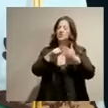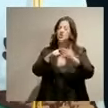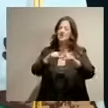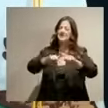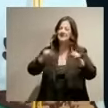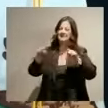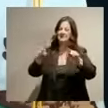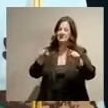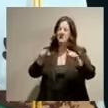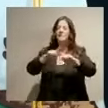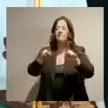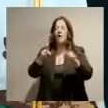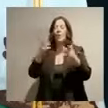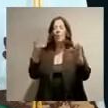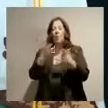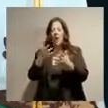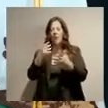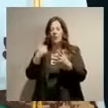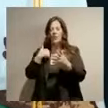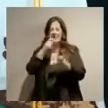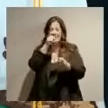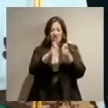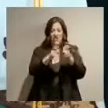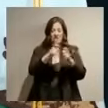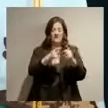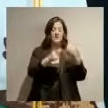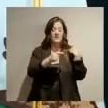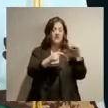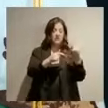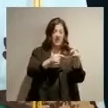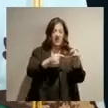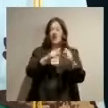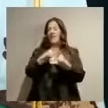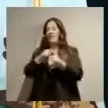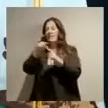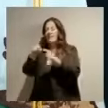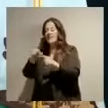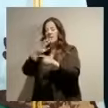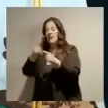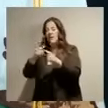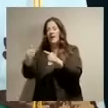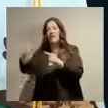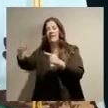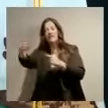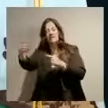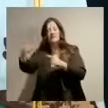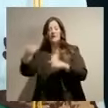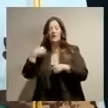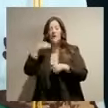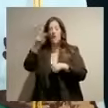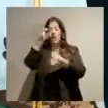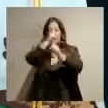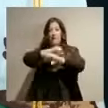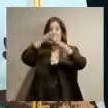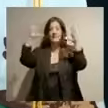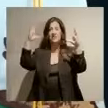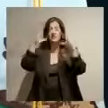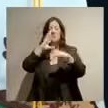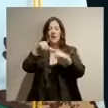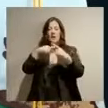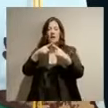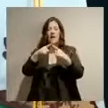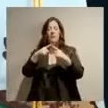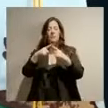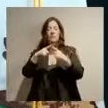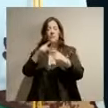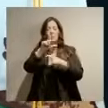revise changes. But what is when we look at the bigger picture for the budget window